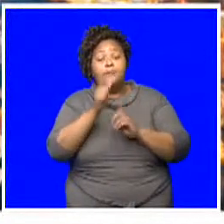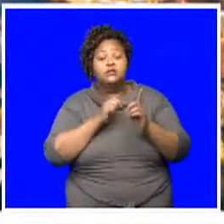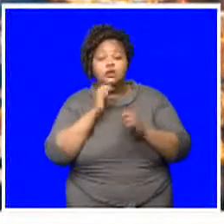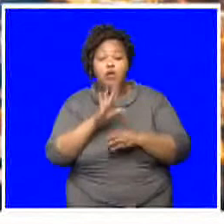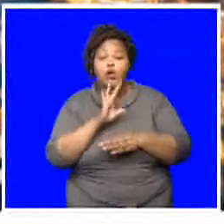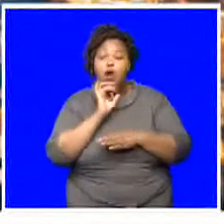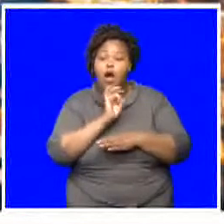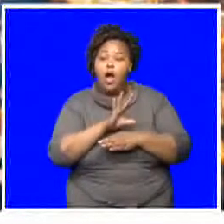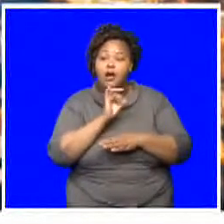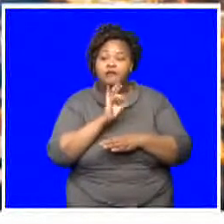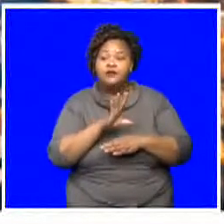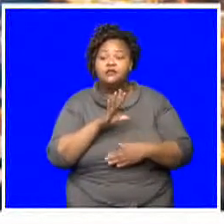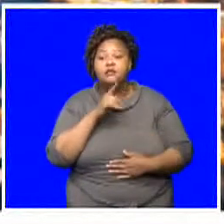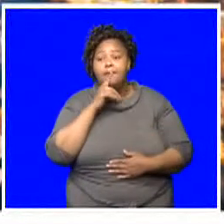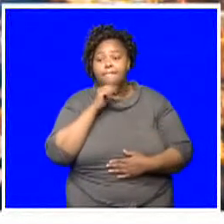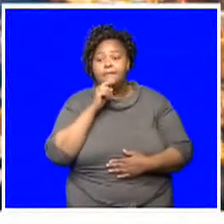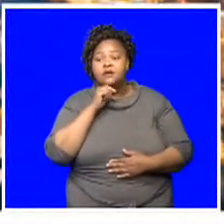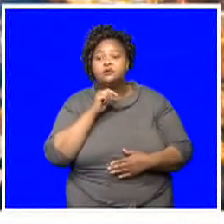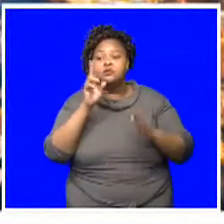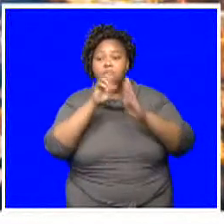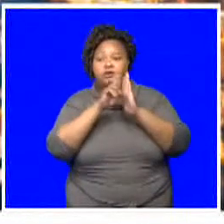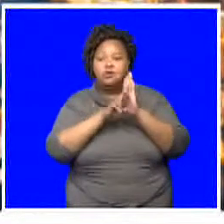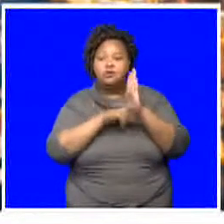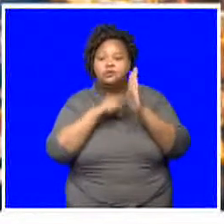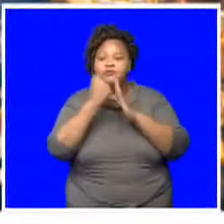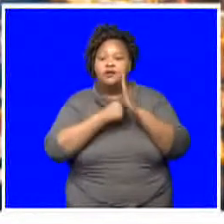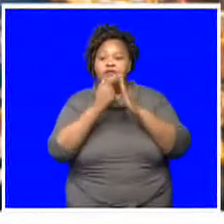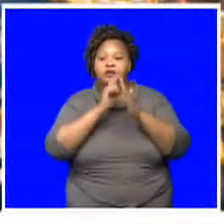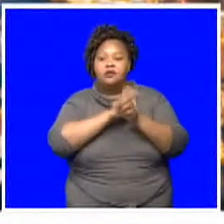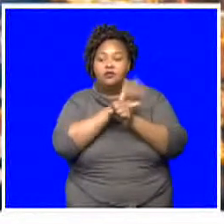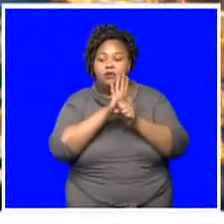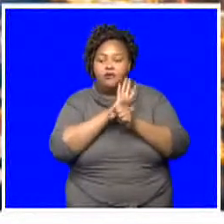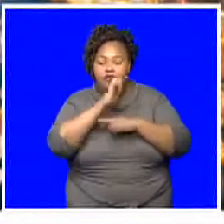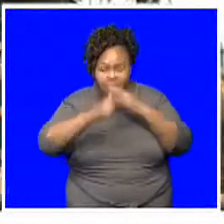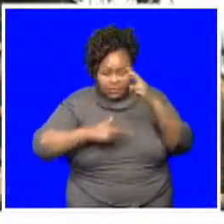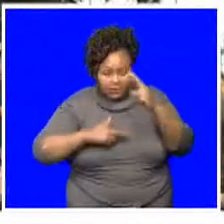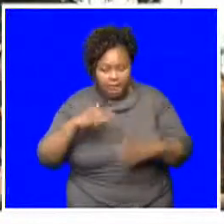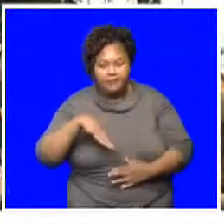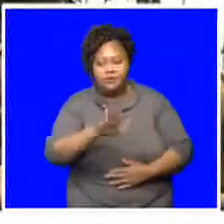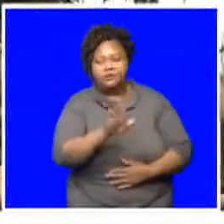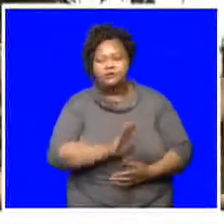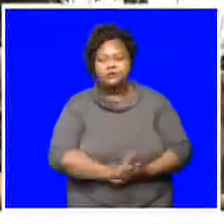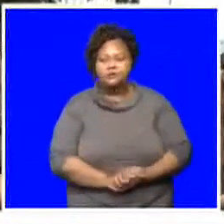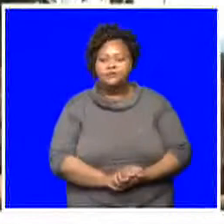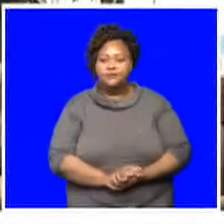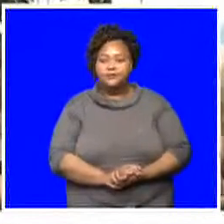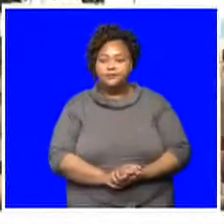the regiment to adhere to COVID-19 protocols.